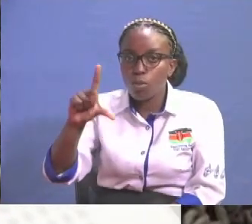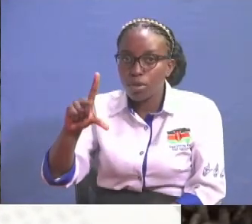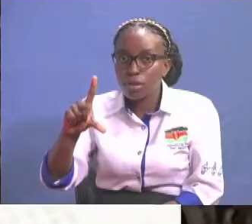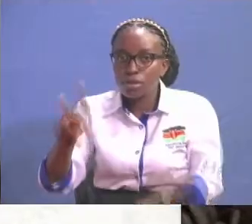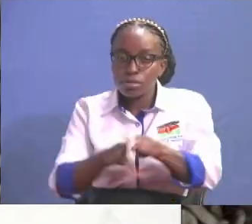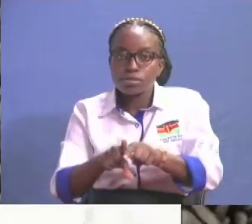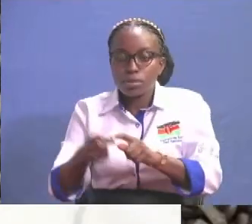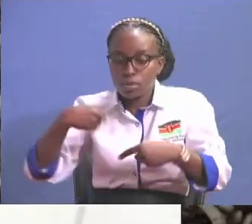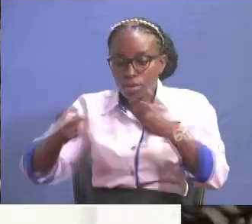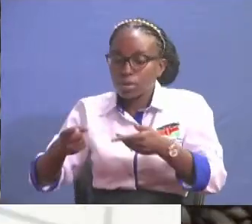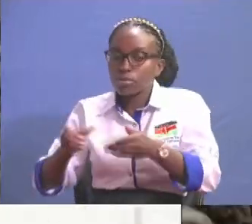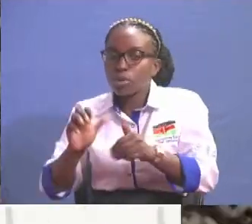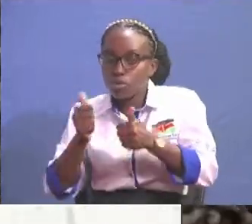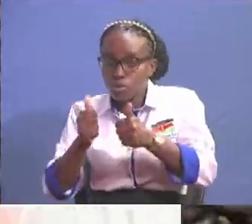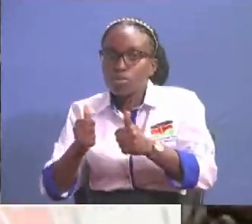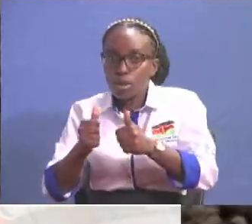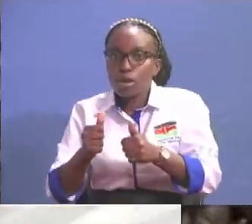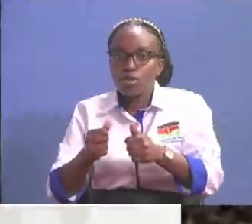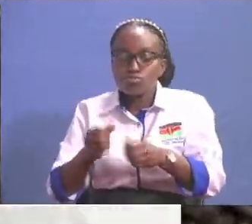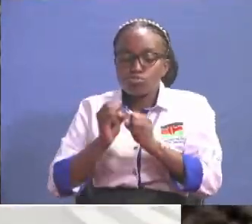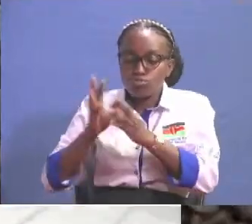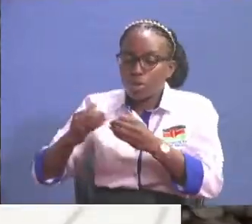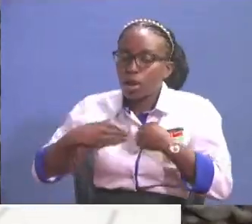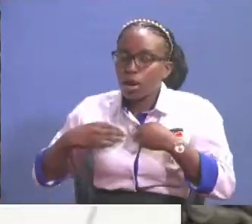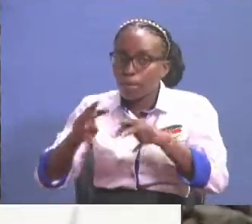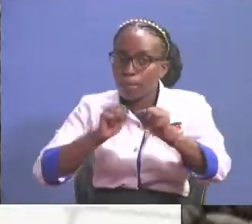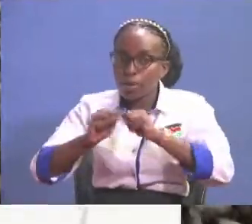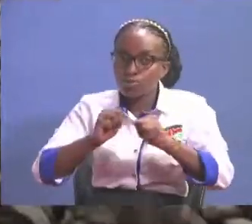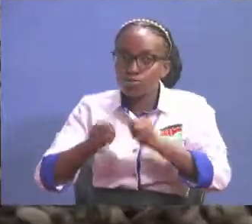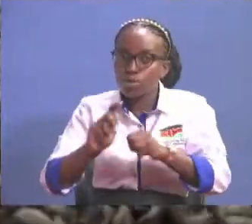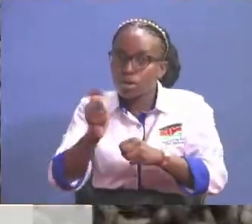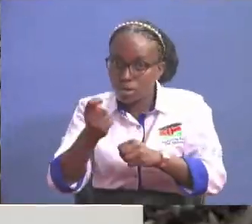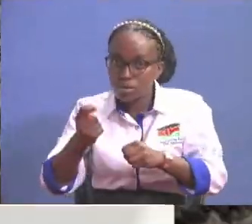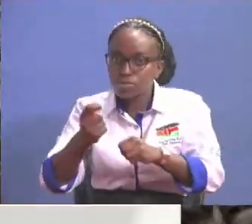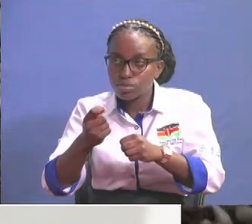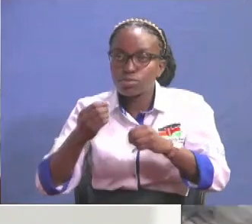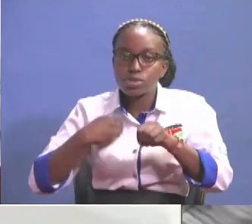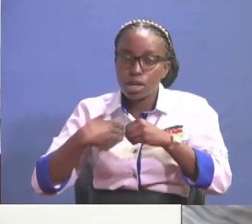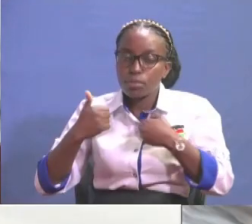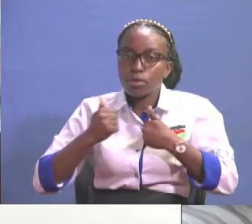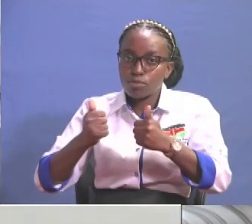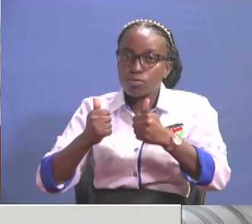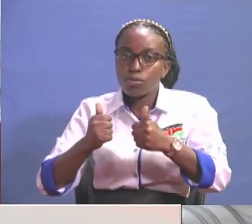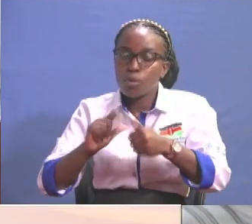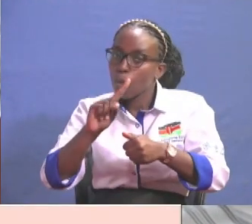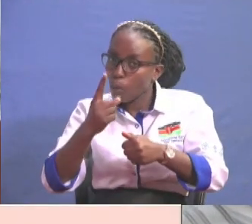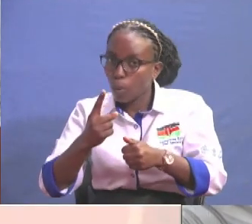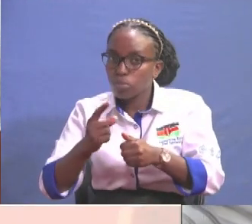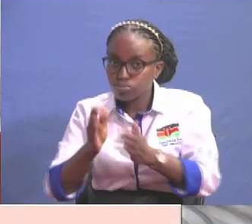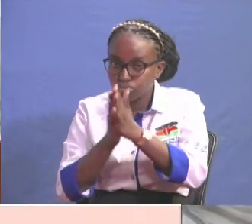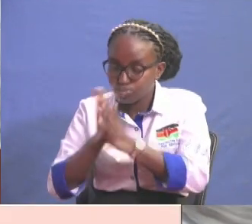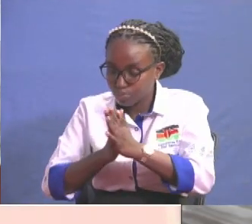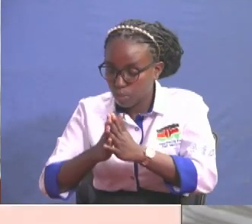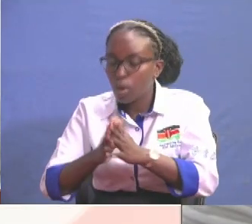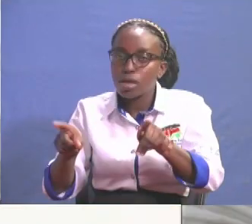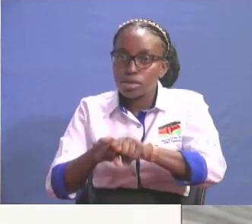is revolutionizing waste management and feed production, offering a cost-effective and sustainable method to address